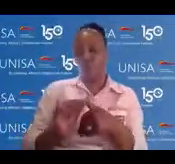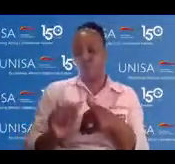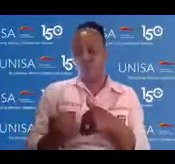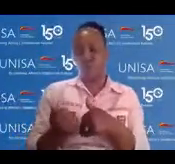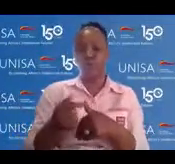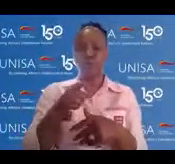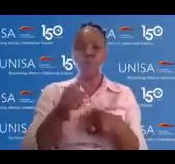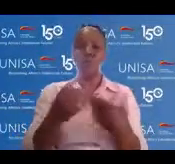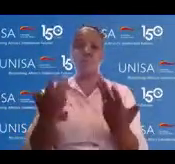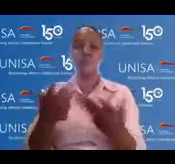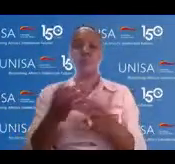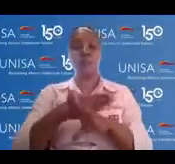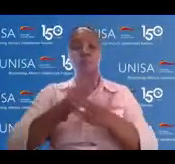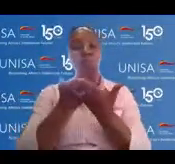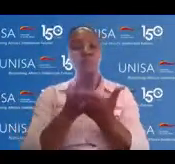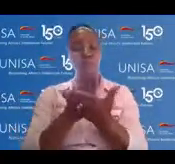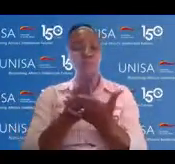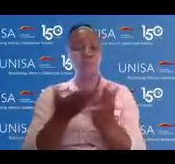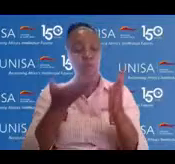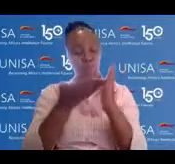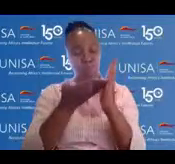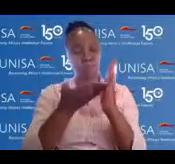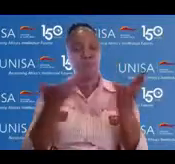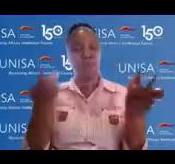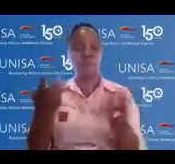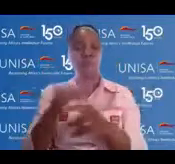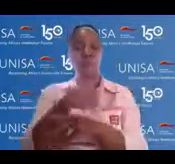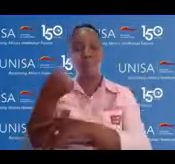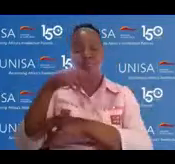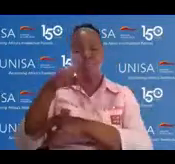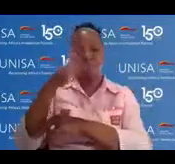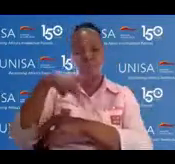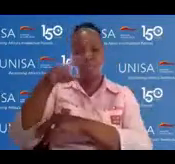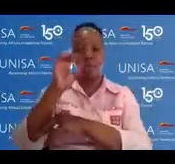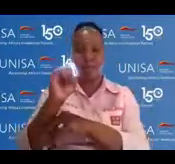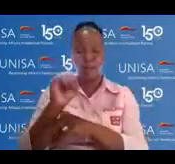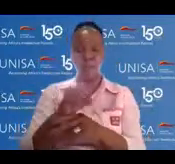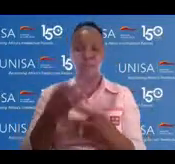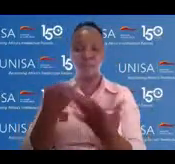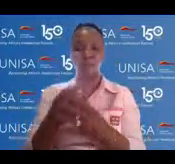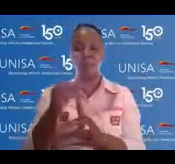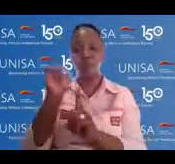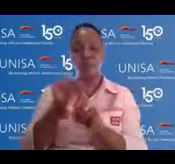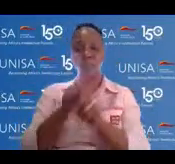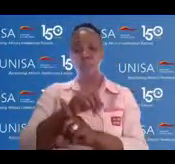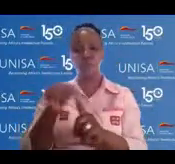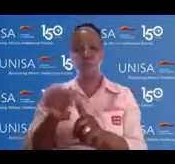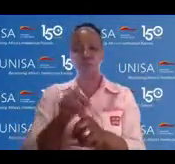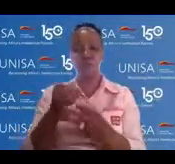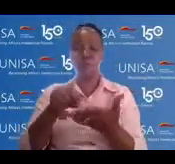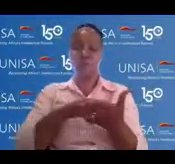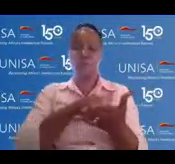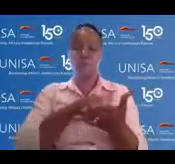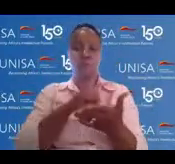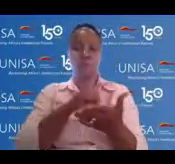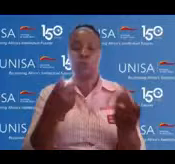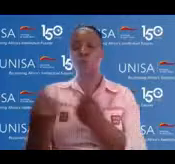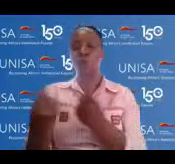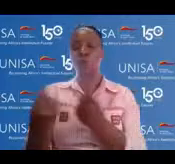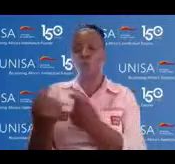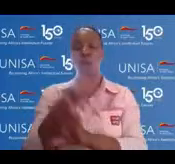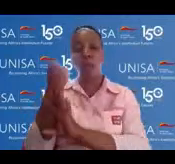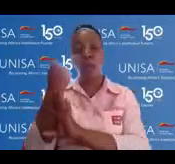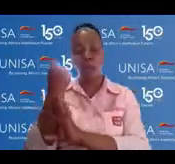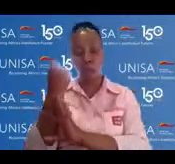reassure you here that a GPS failure in itself is not a transgression, because we do understand that